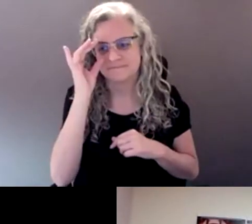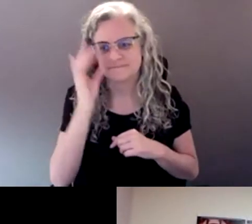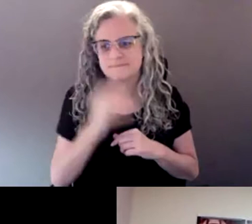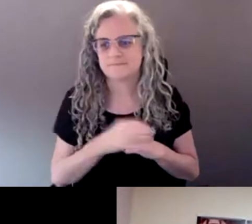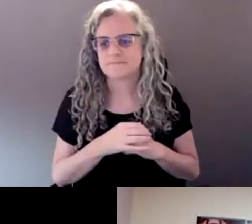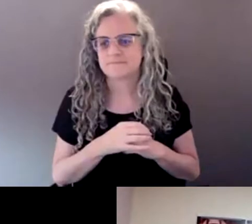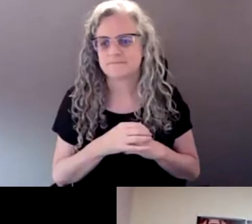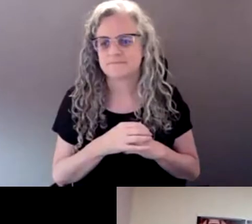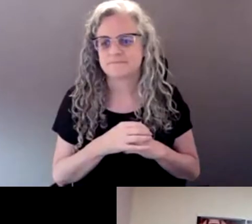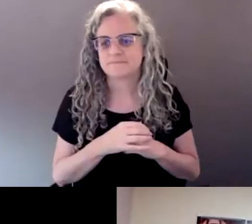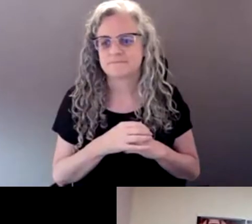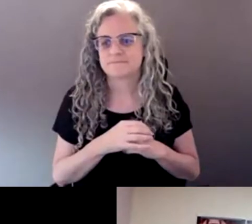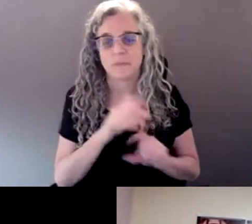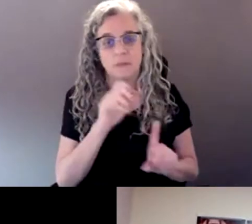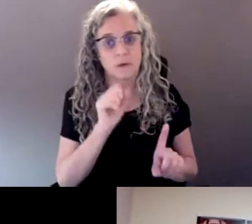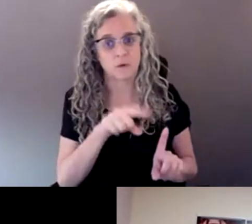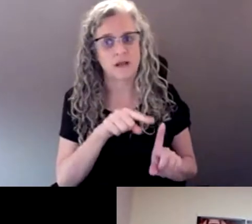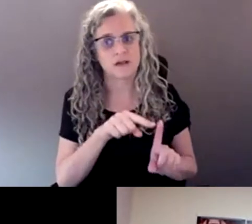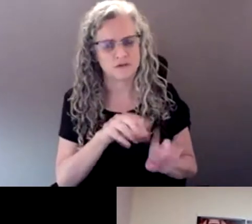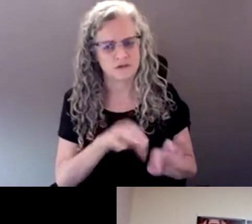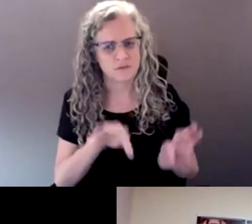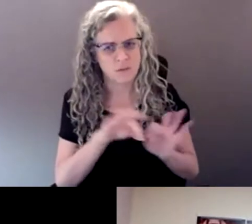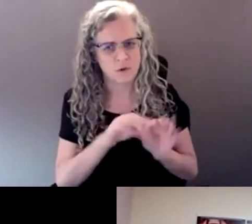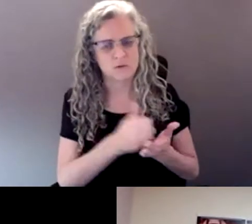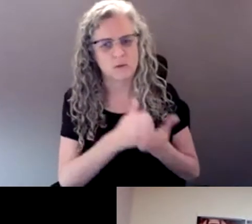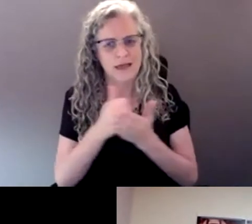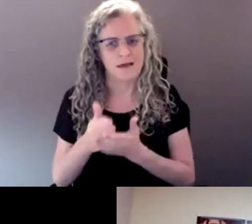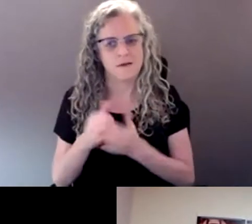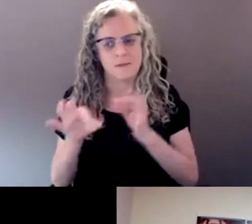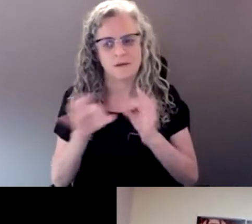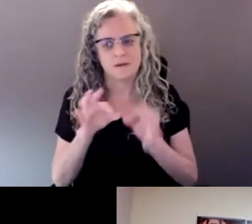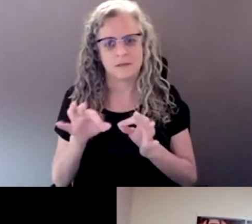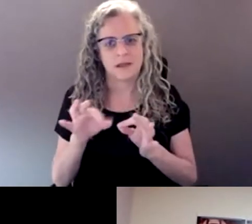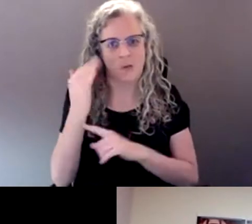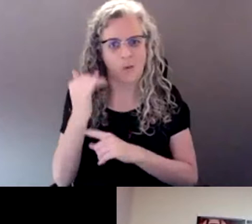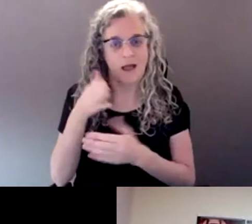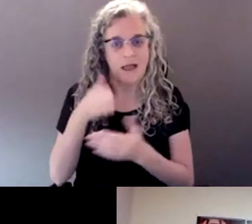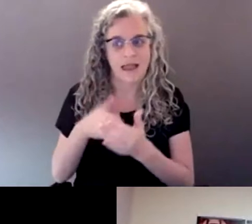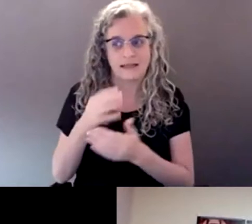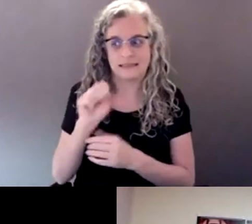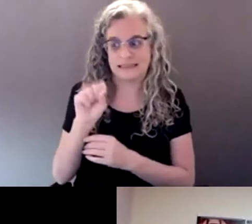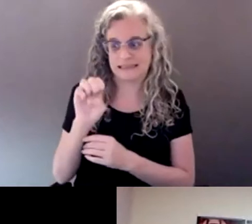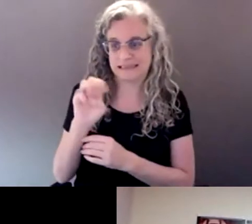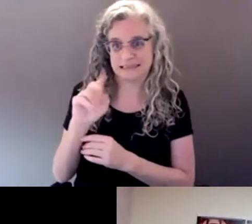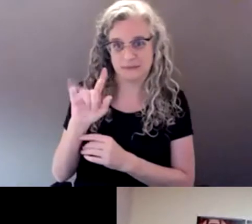the question is very important to helping to explain why anti-Semitism is very hard